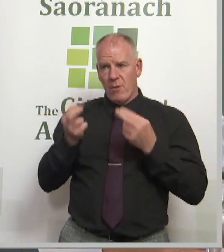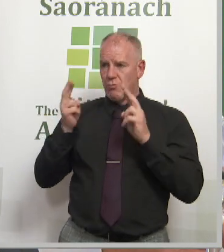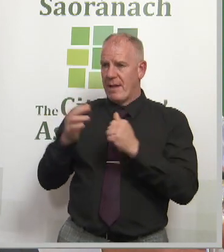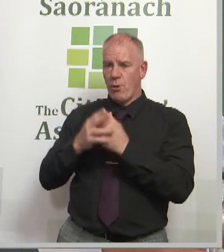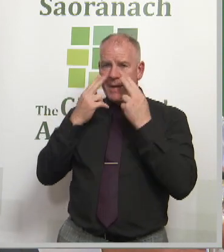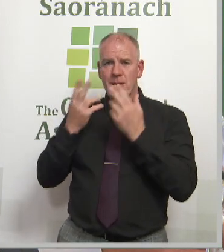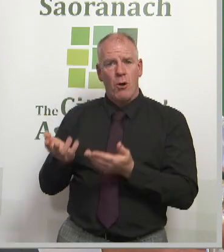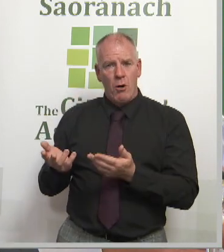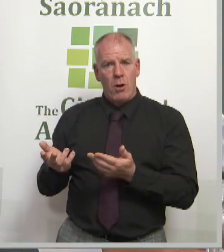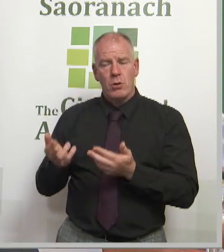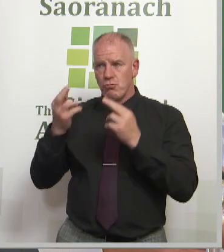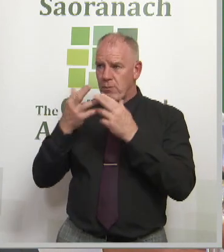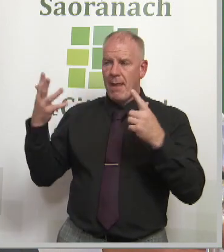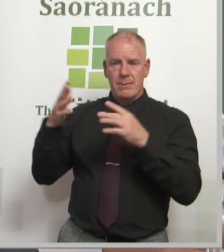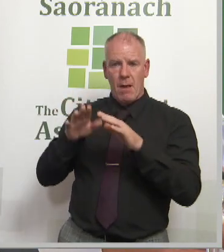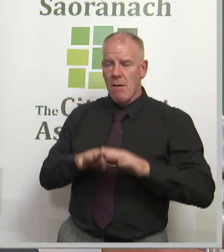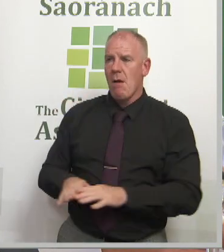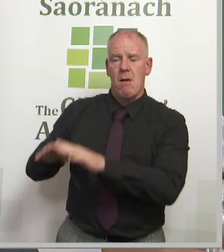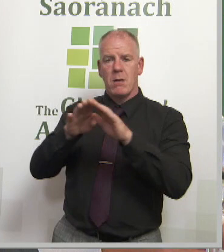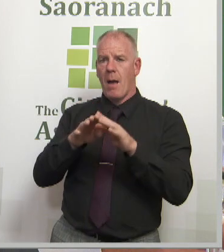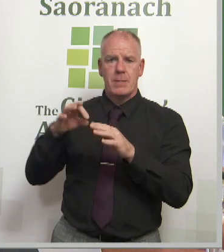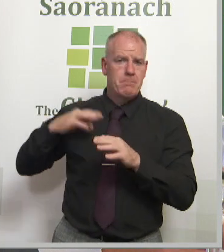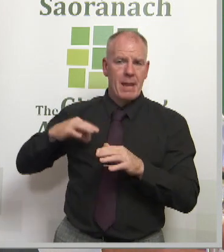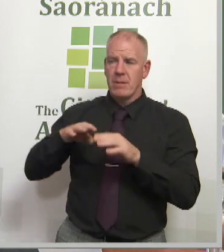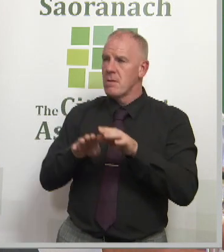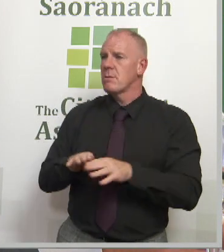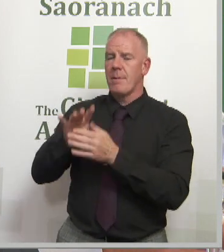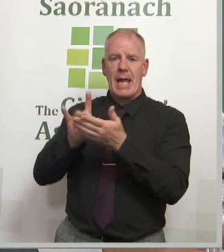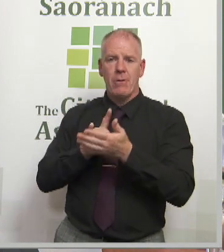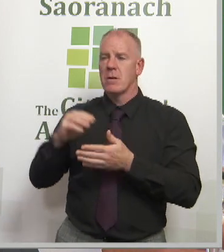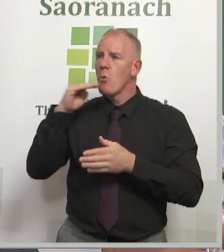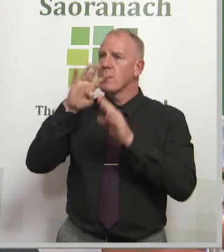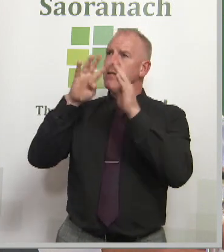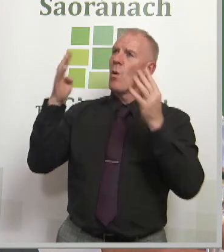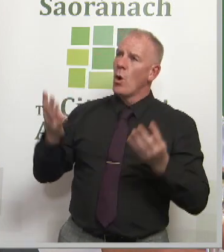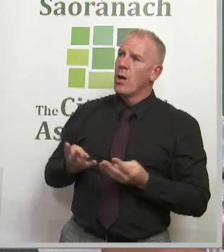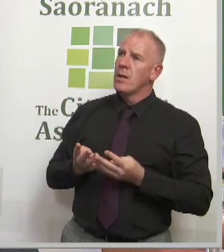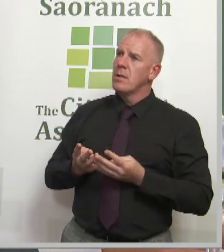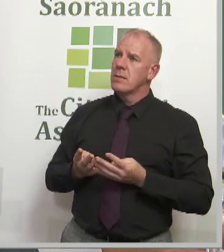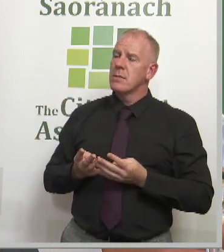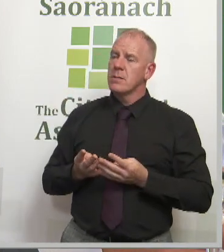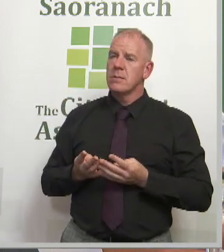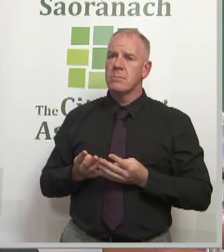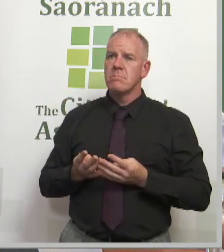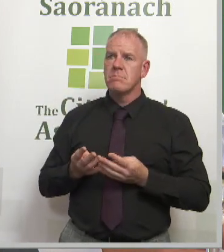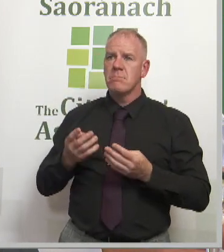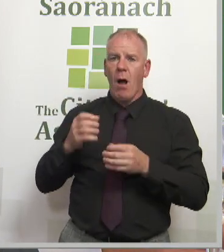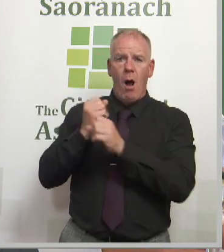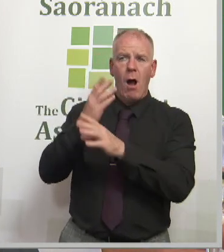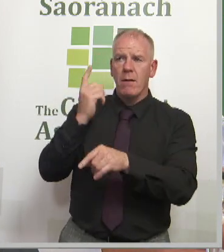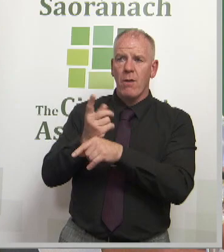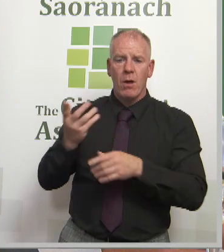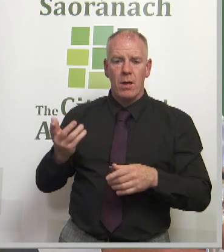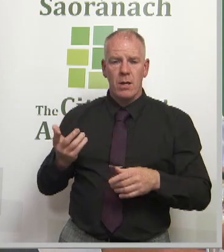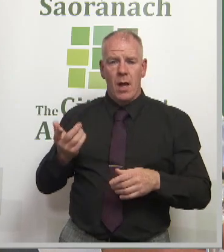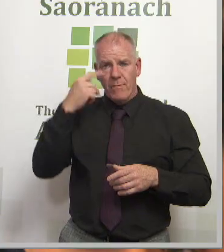we recognise common good, the common heritage, the importance of the world, and go Gaia-esque and all this sort of stuff. If you